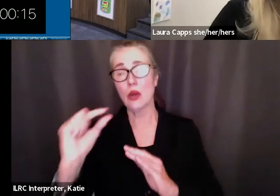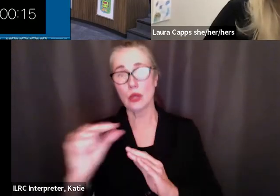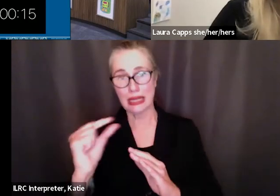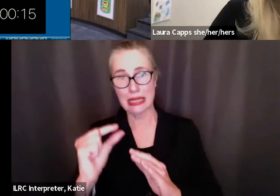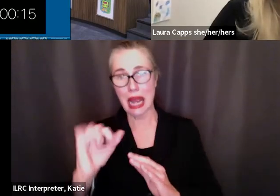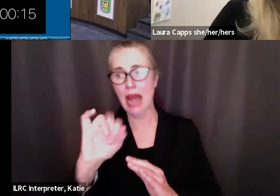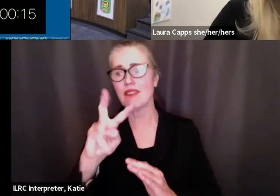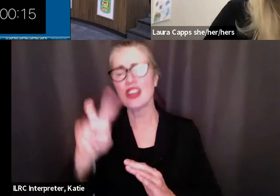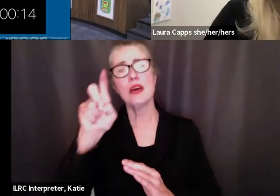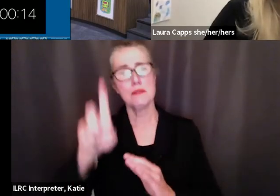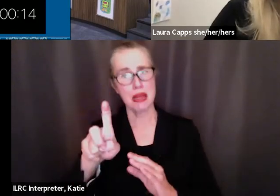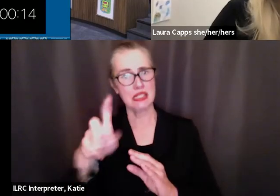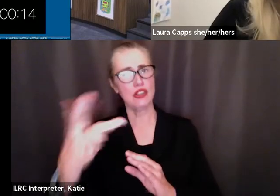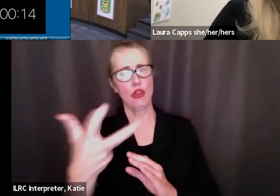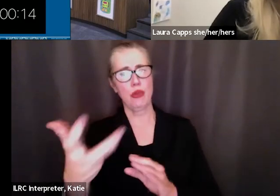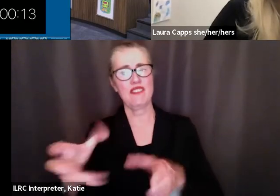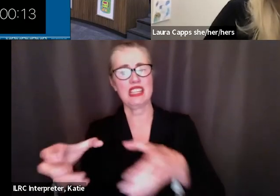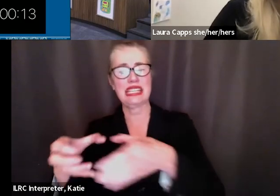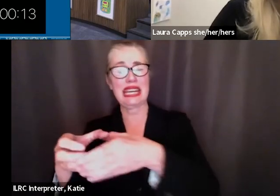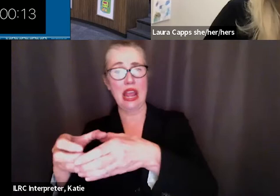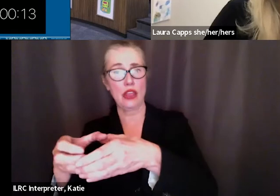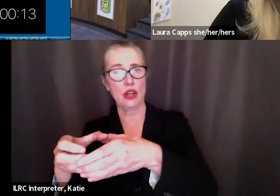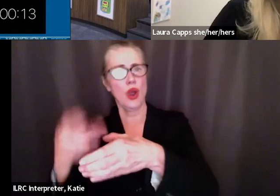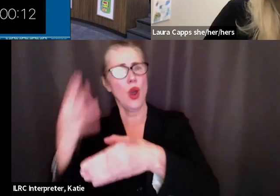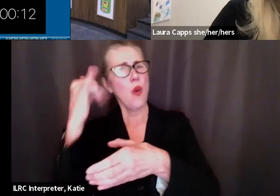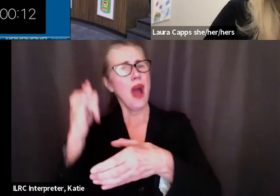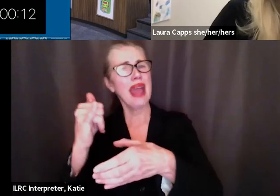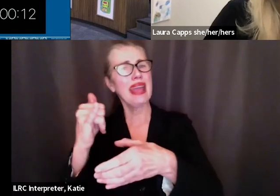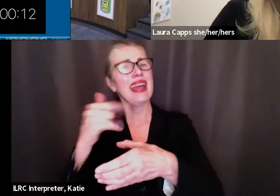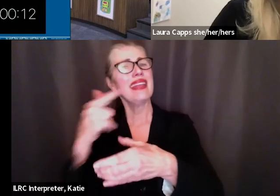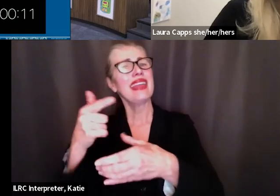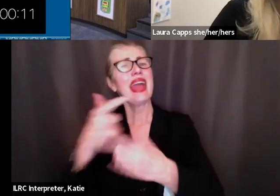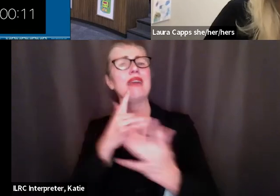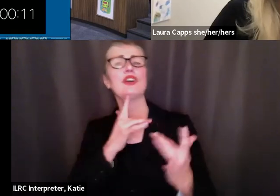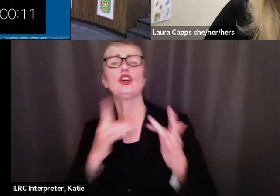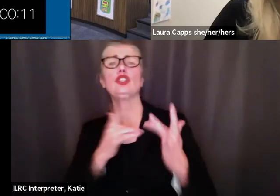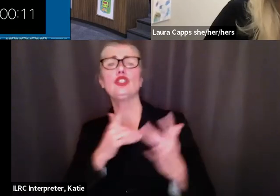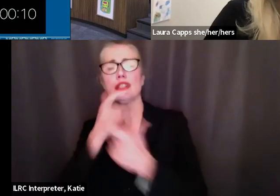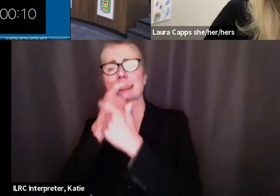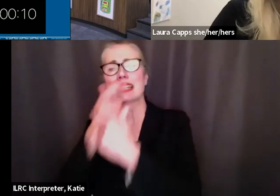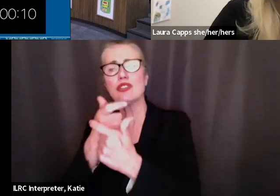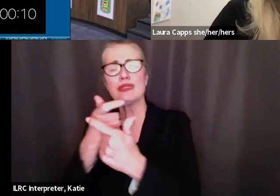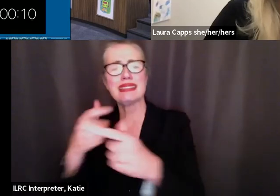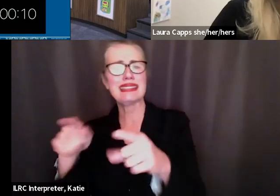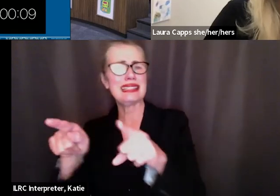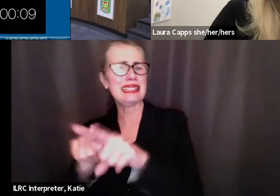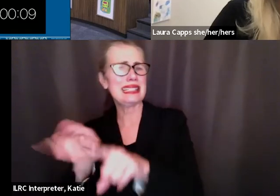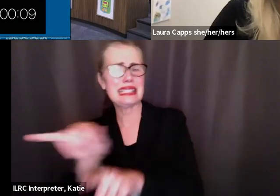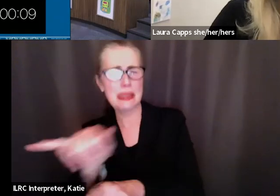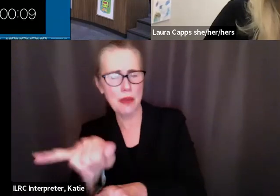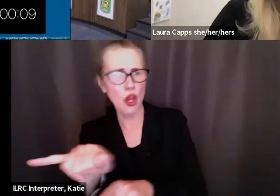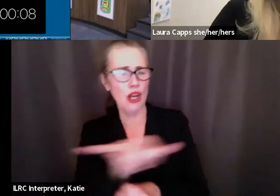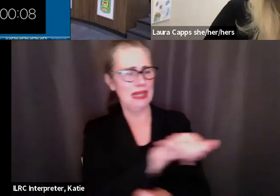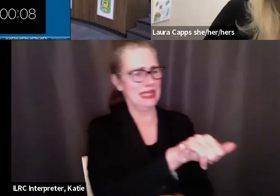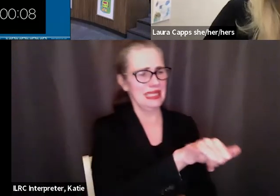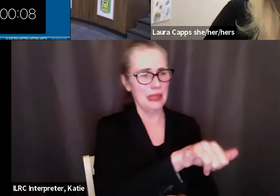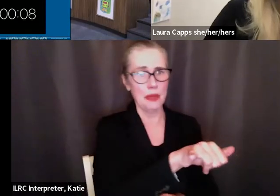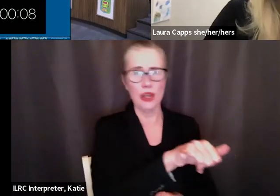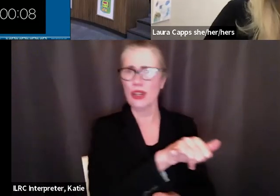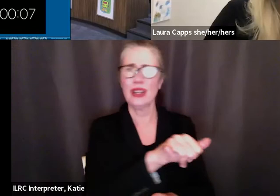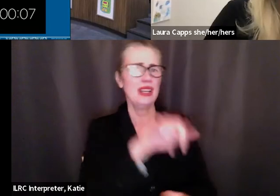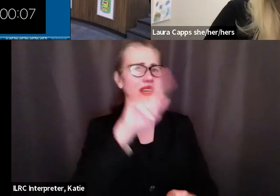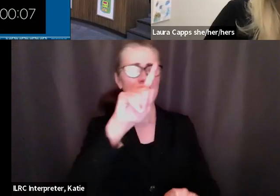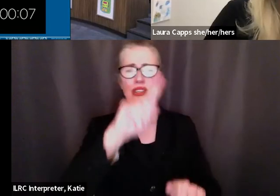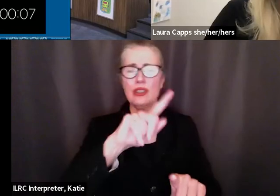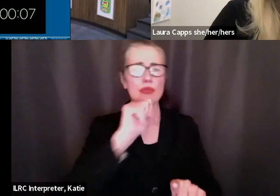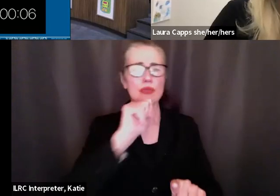uh dissimilar interests and there's no reason to divide them to dilute the representation this map will